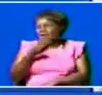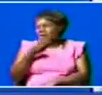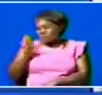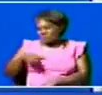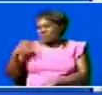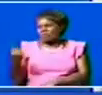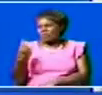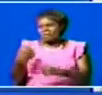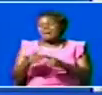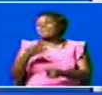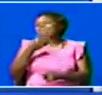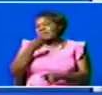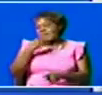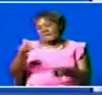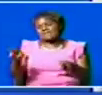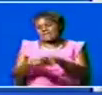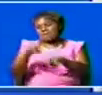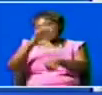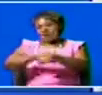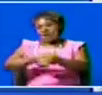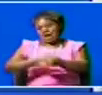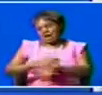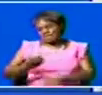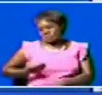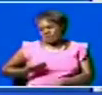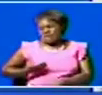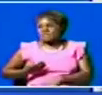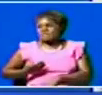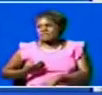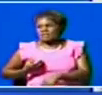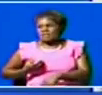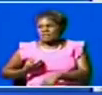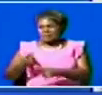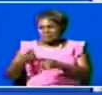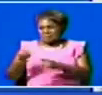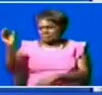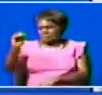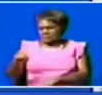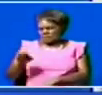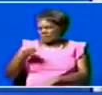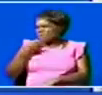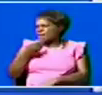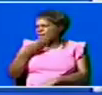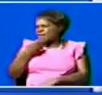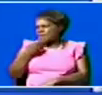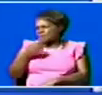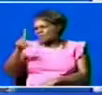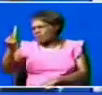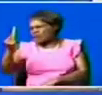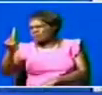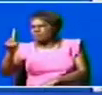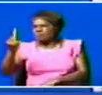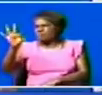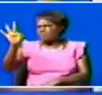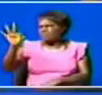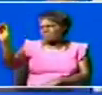also get affected by breast cancer. But the percentages of men who get affected by breast cancer is mm-hmm. between 1 to